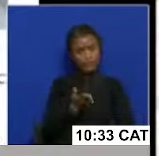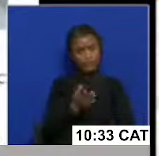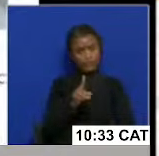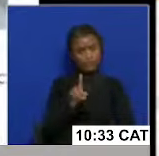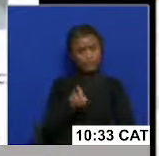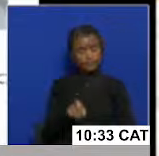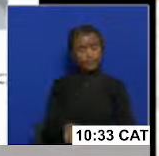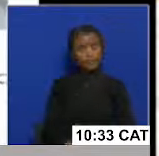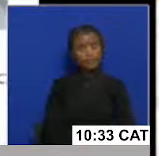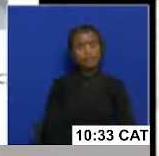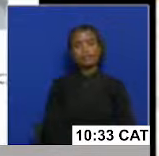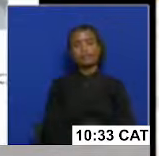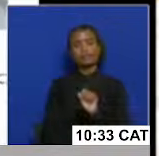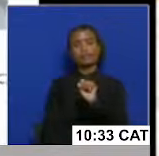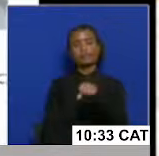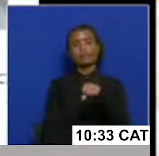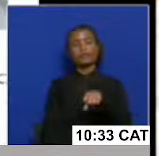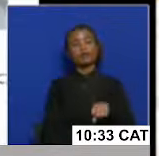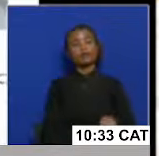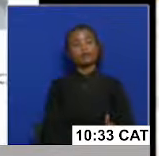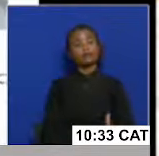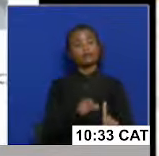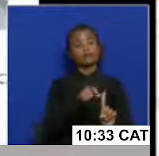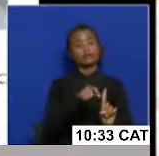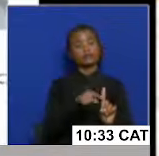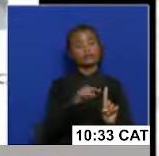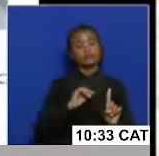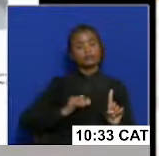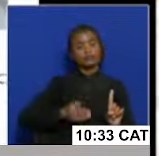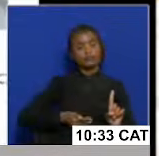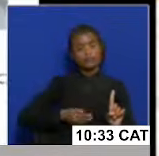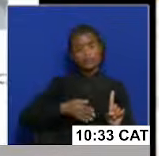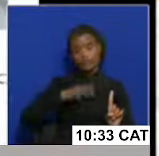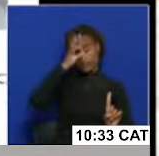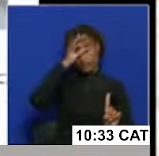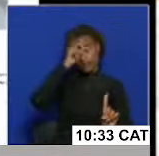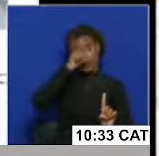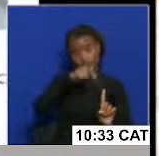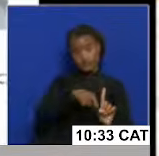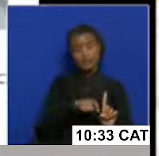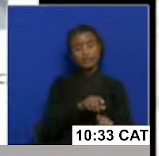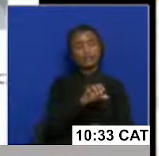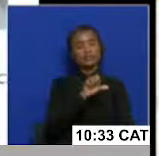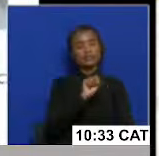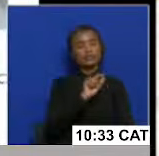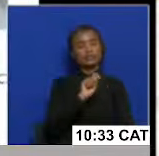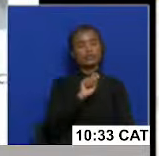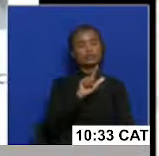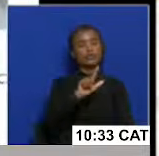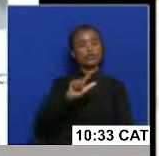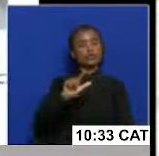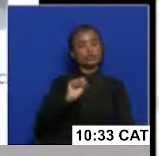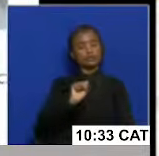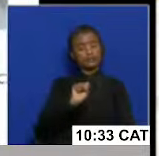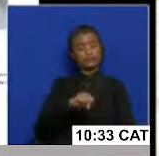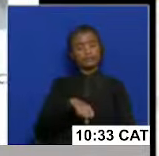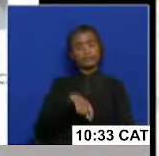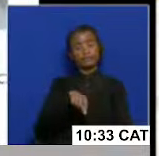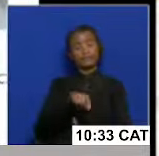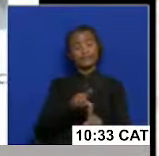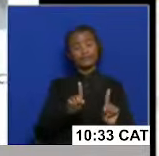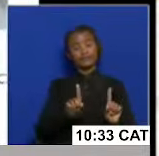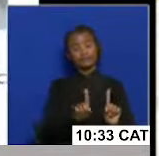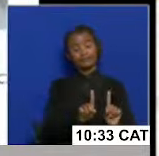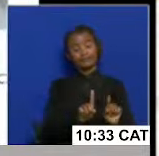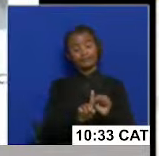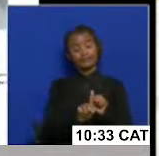Yes, the first one is a female officer, Kesha Stokes. Then next to him is also wearing